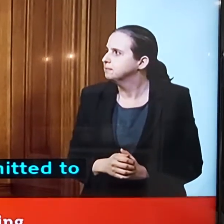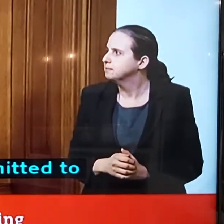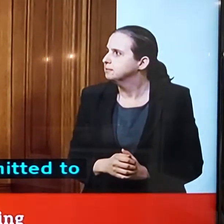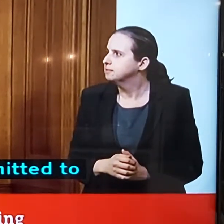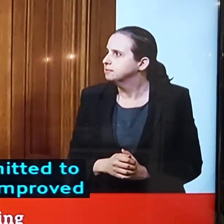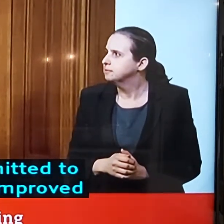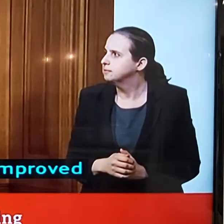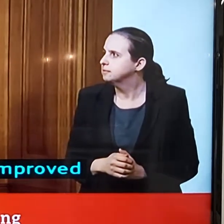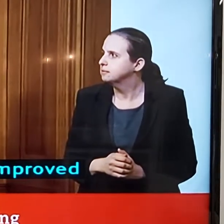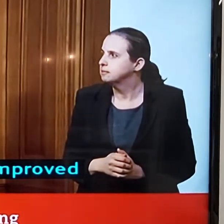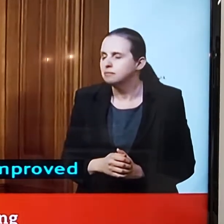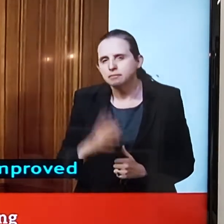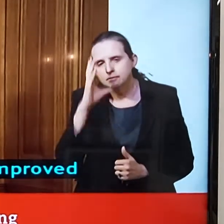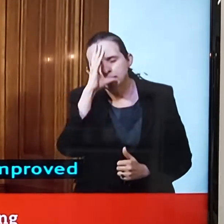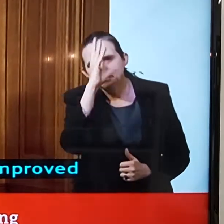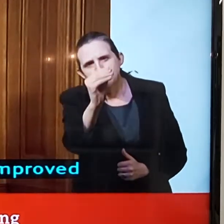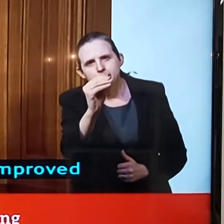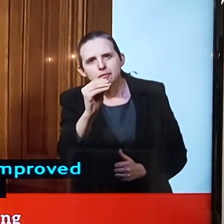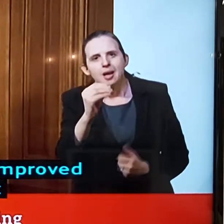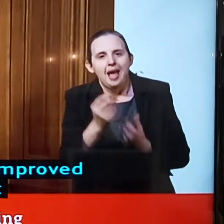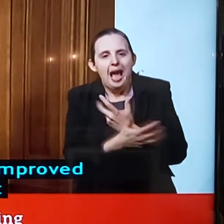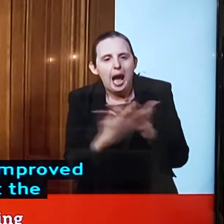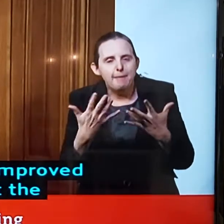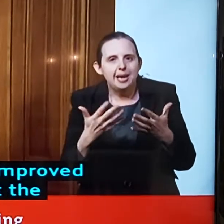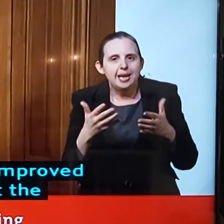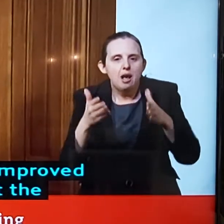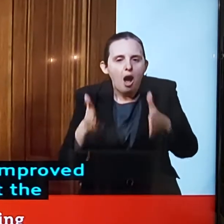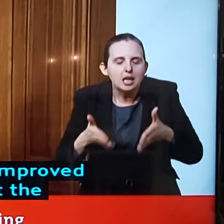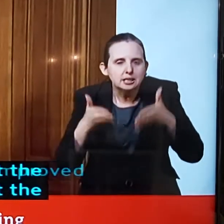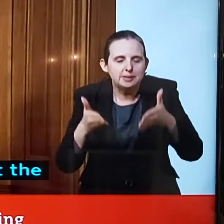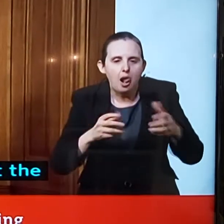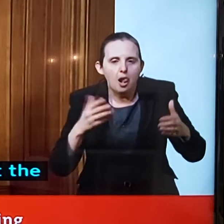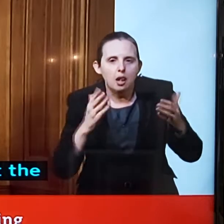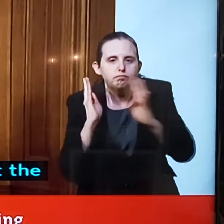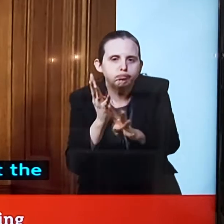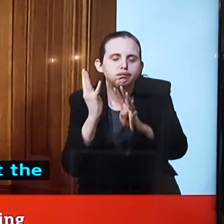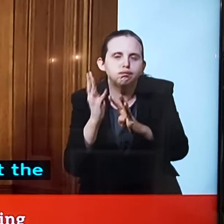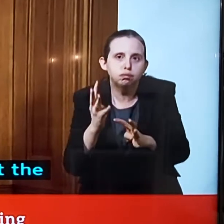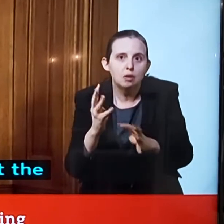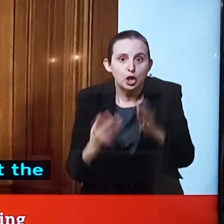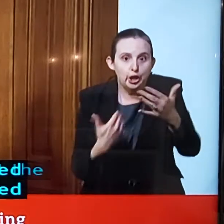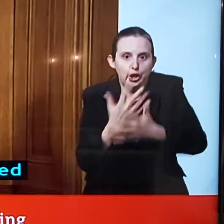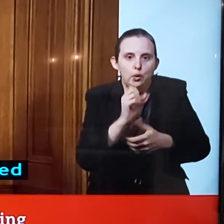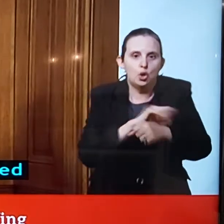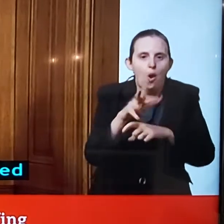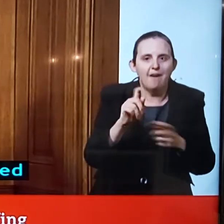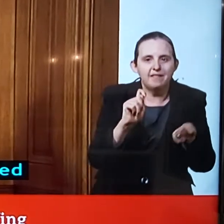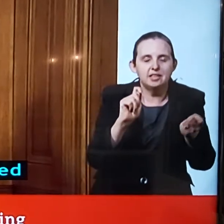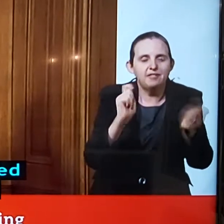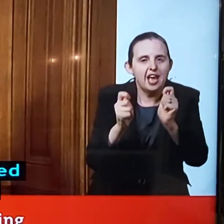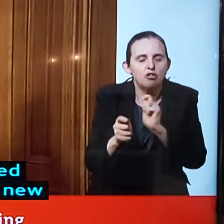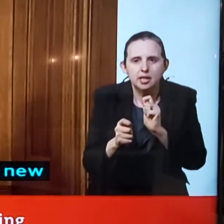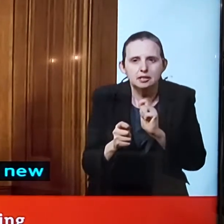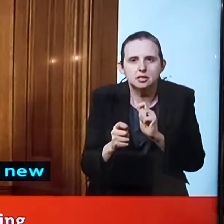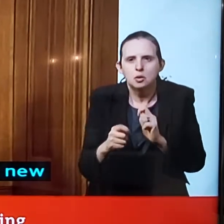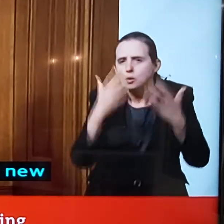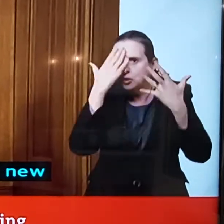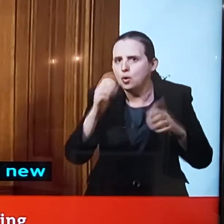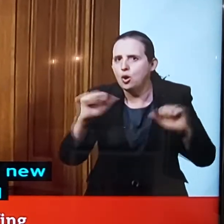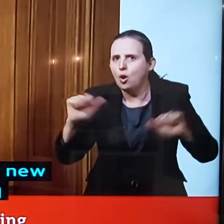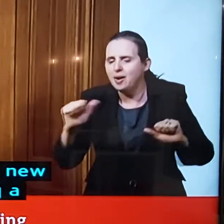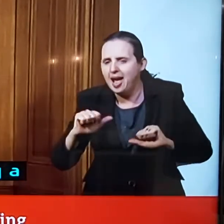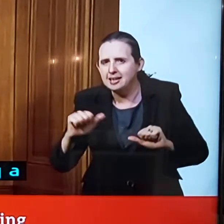rate with the new variant, and we're not seeing a clear signal at all that has changed with dexamethasone. So we would